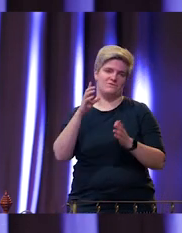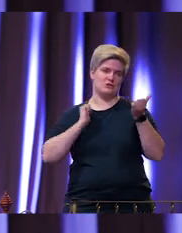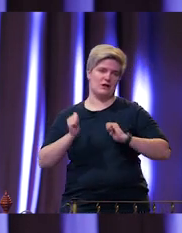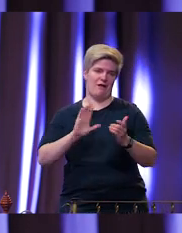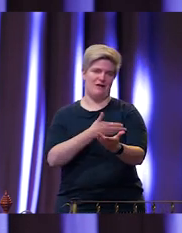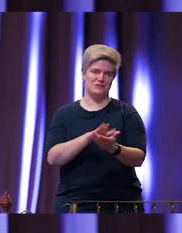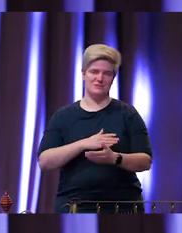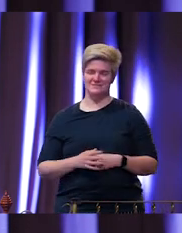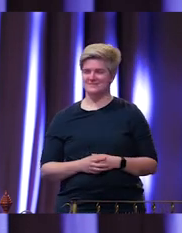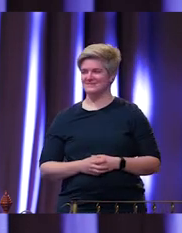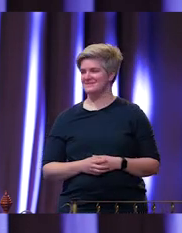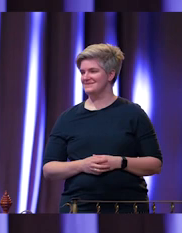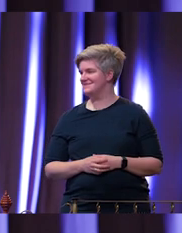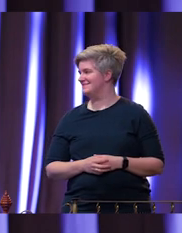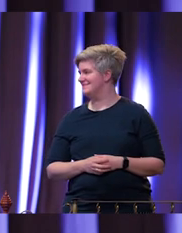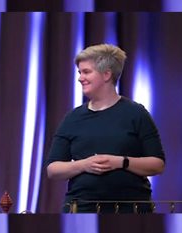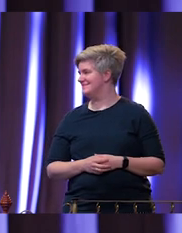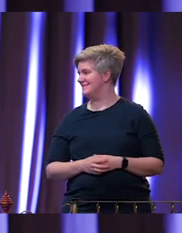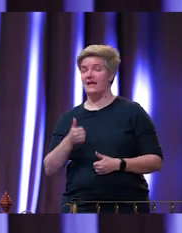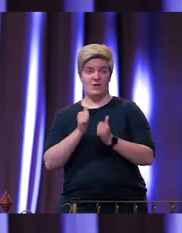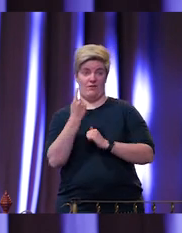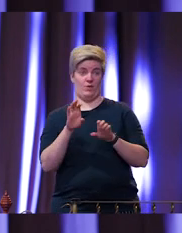Okay, everybody on the panel is cooler than me.